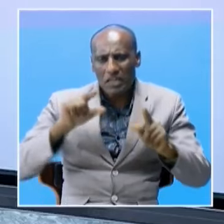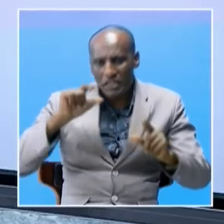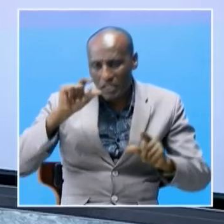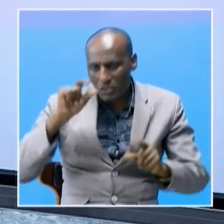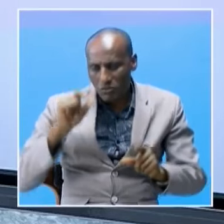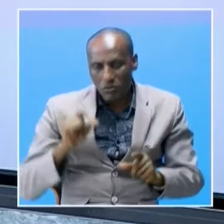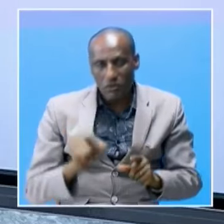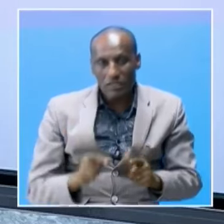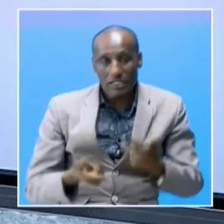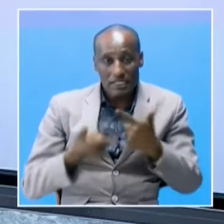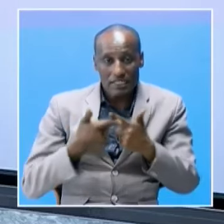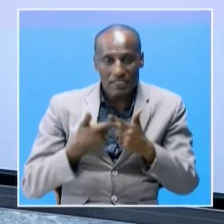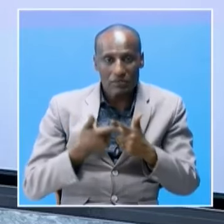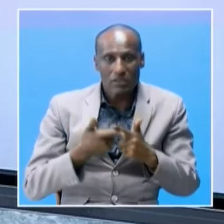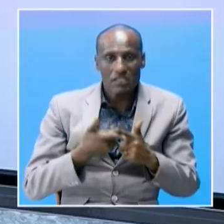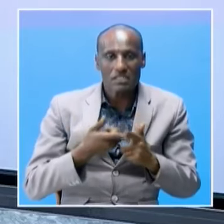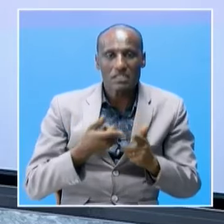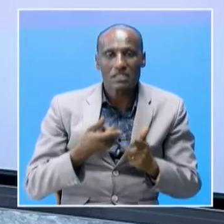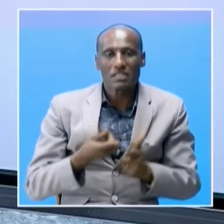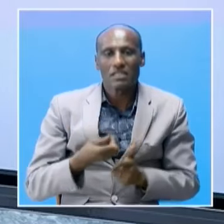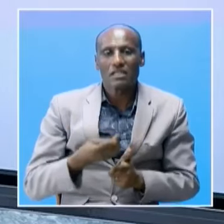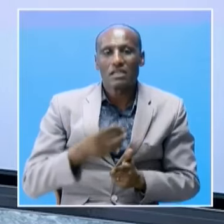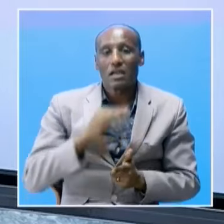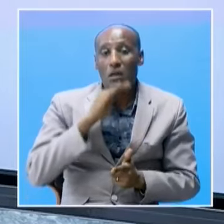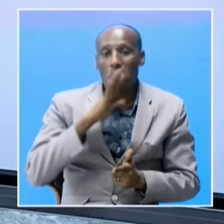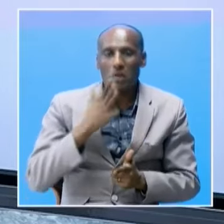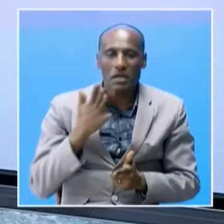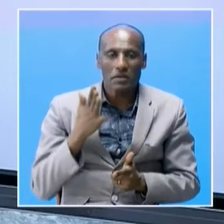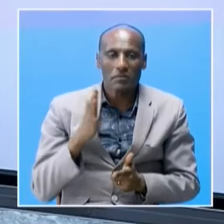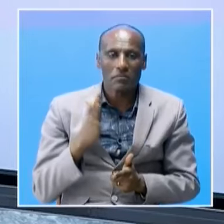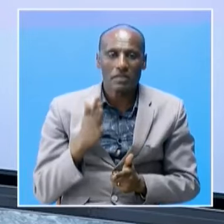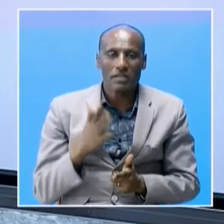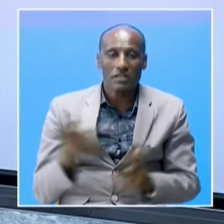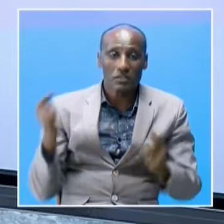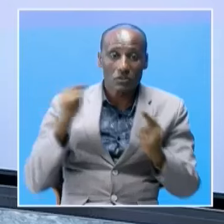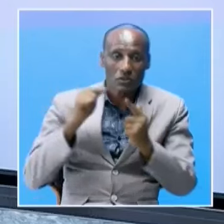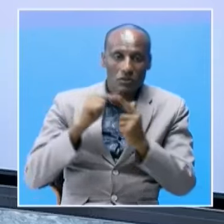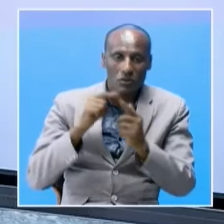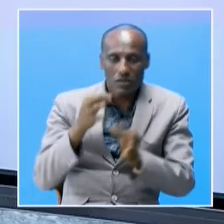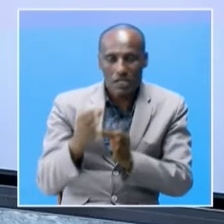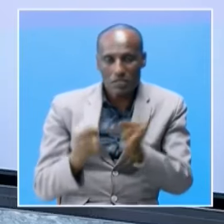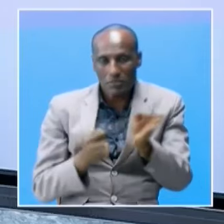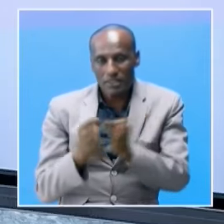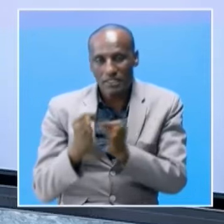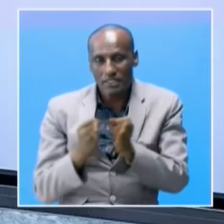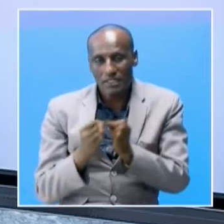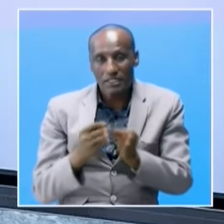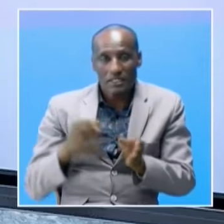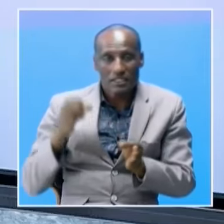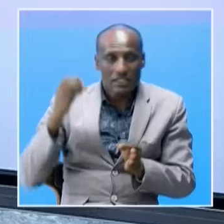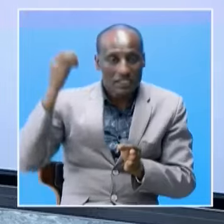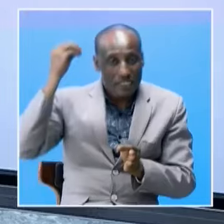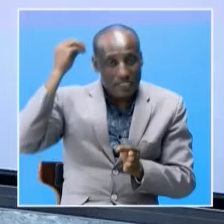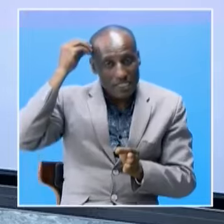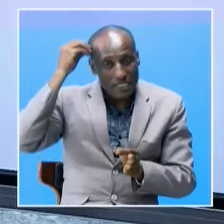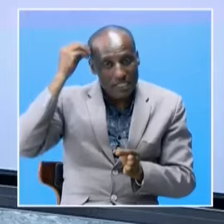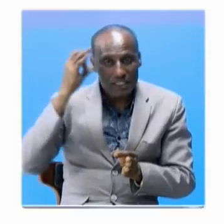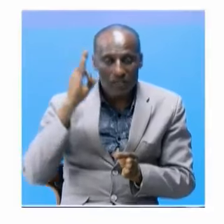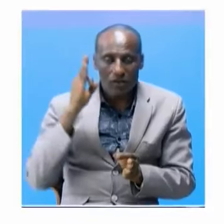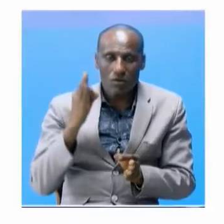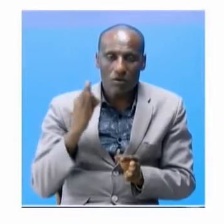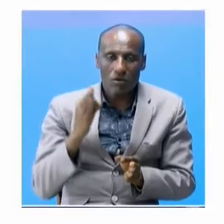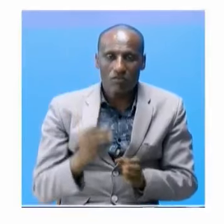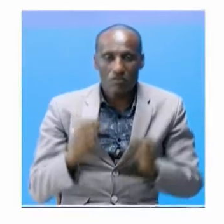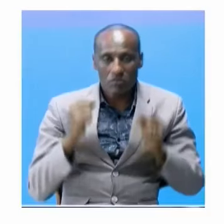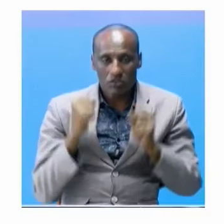May. We also use may to express, yes, the degree of possibility for may